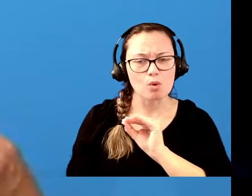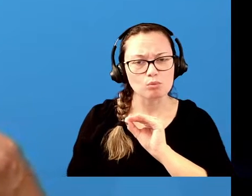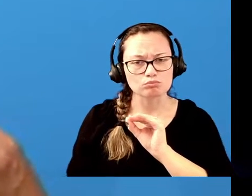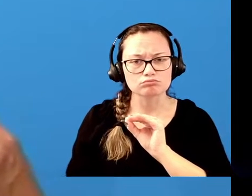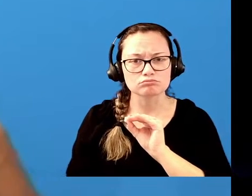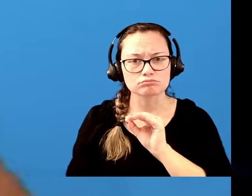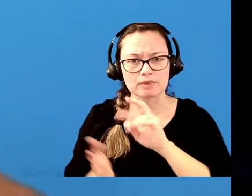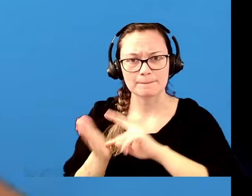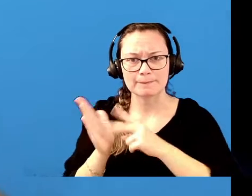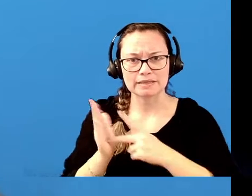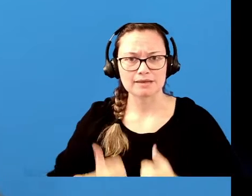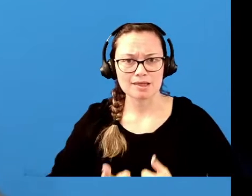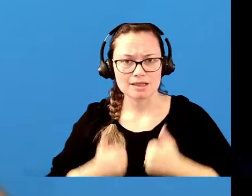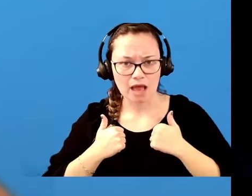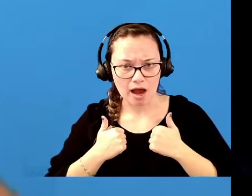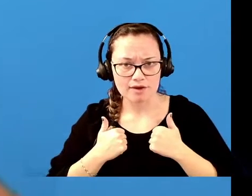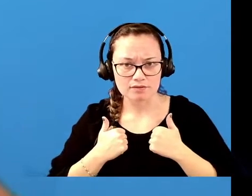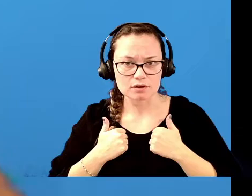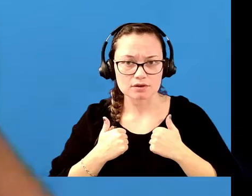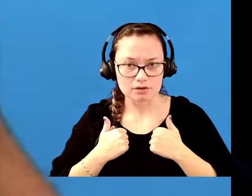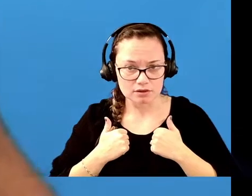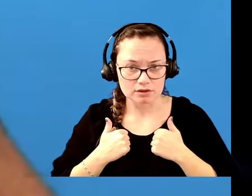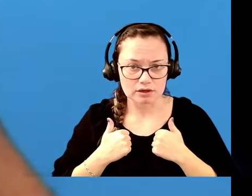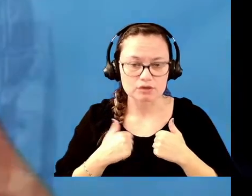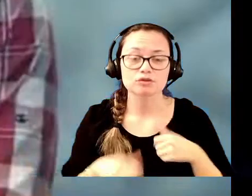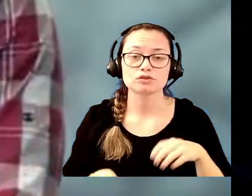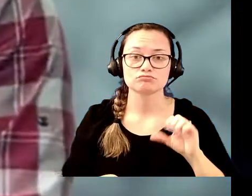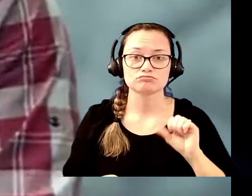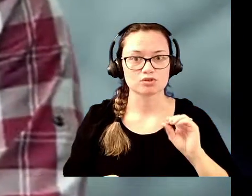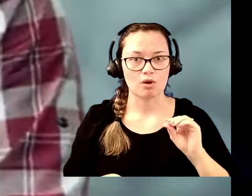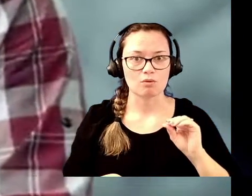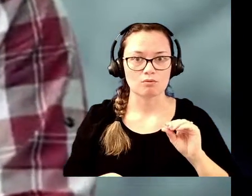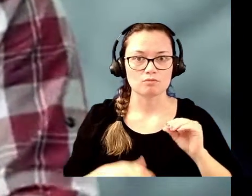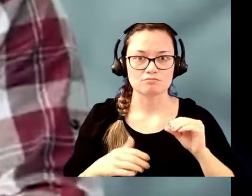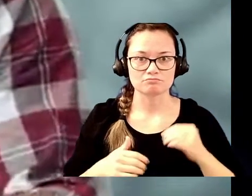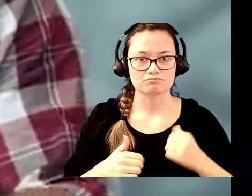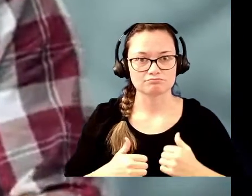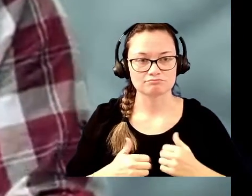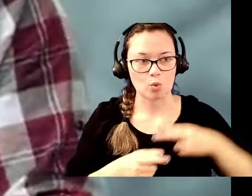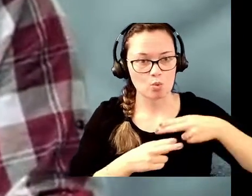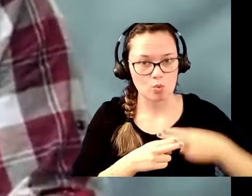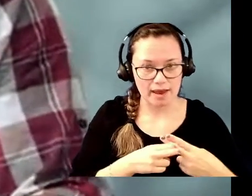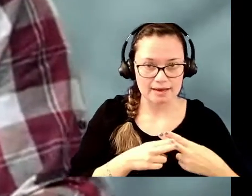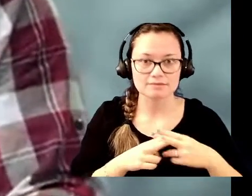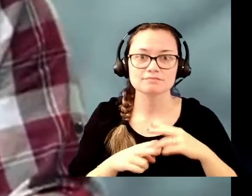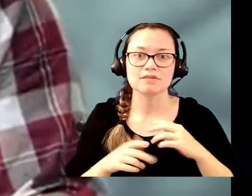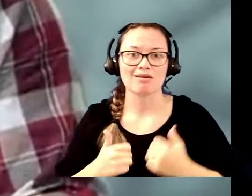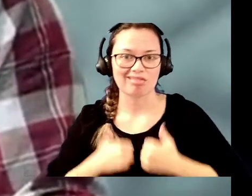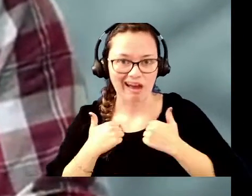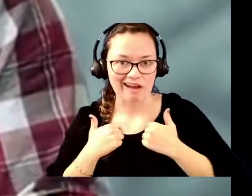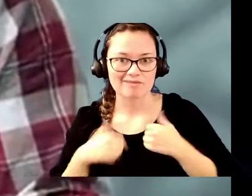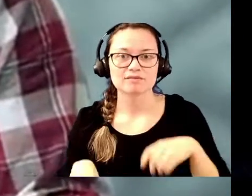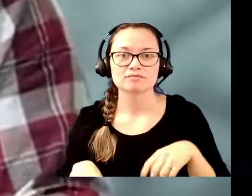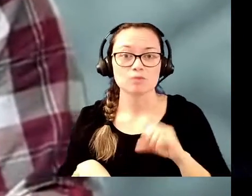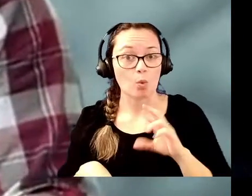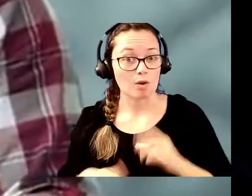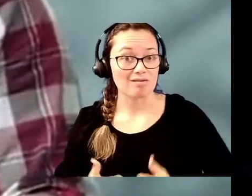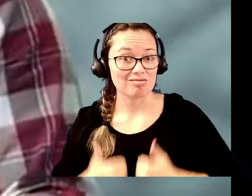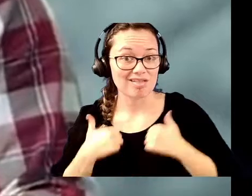That means life. So we're basically talking about life mass. And so it is the amount of living